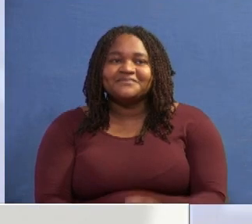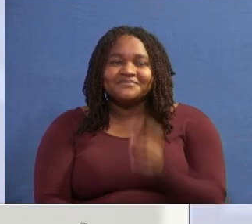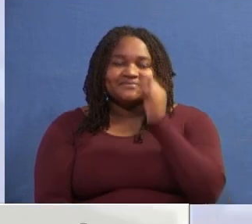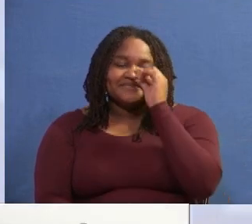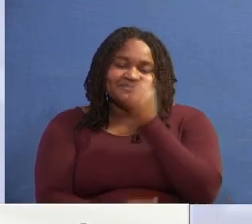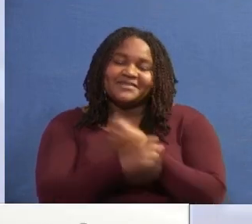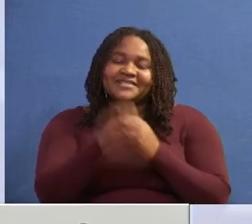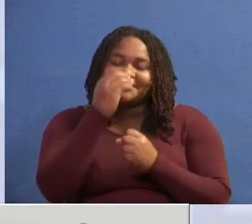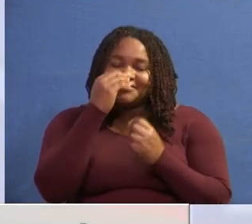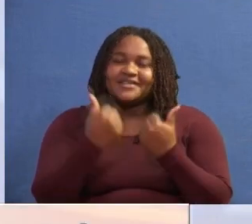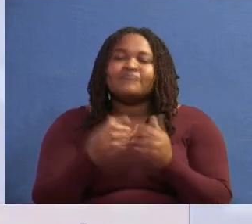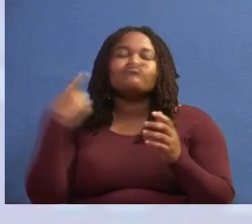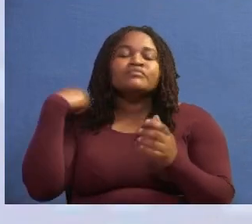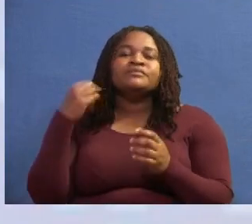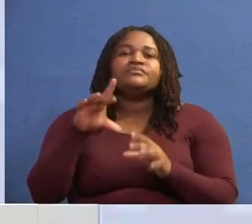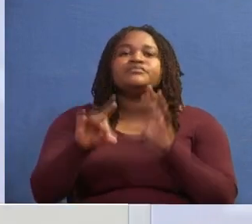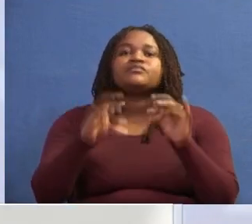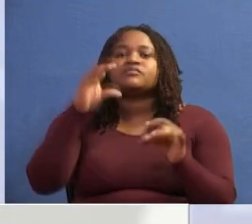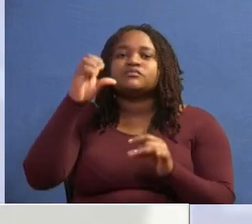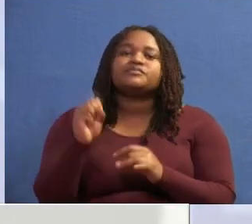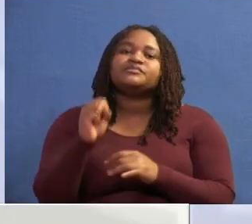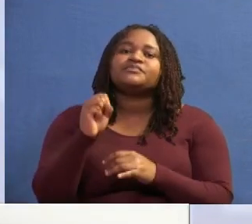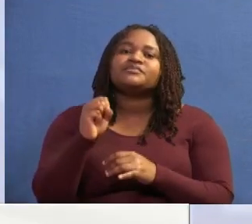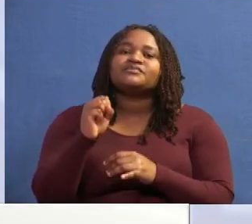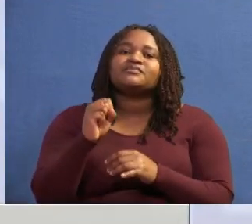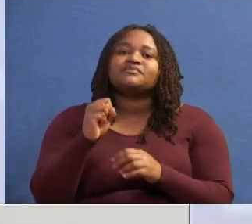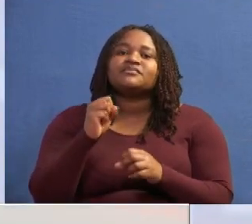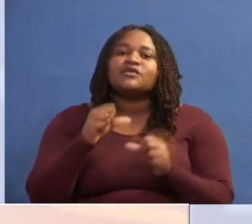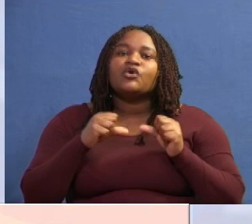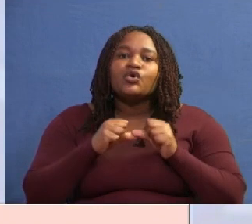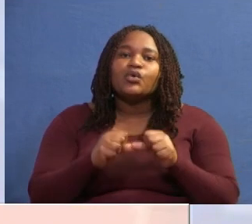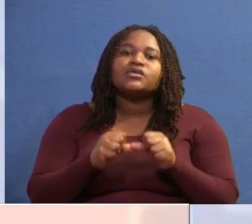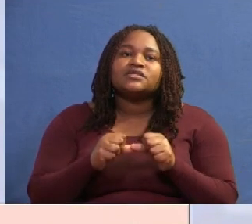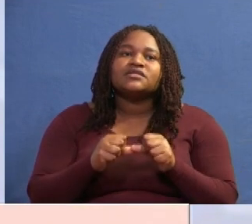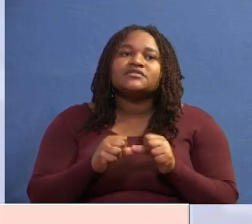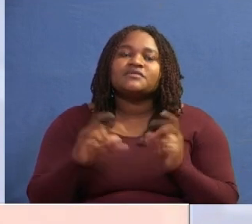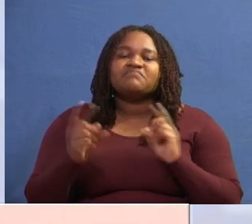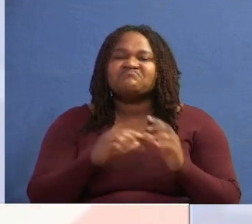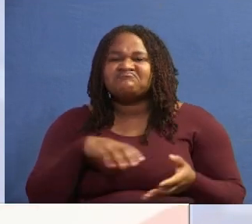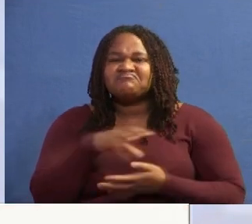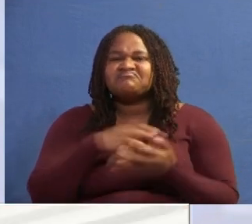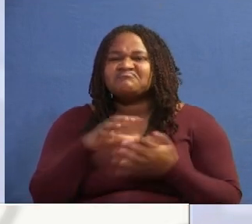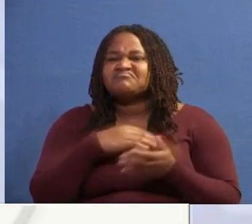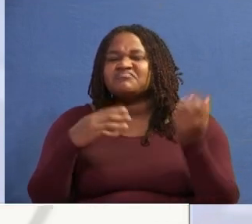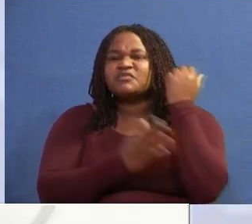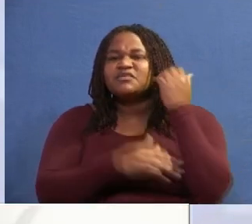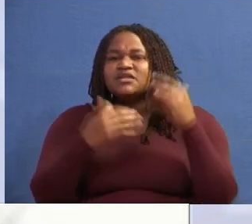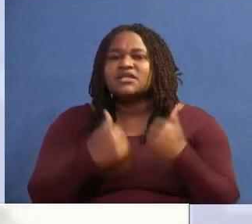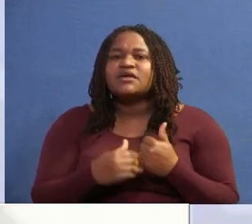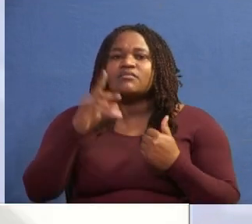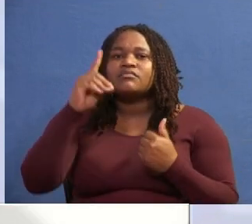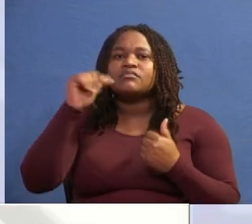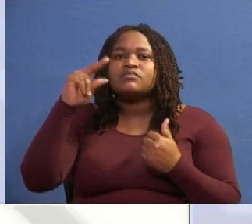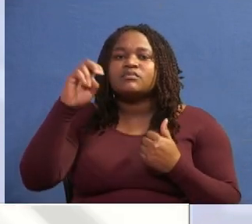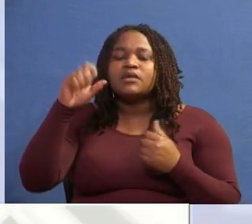President William Ruto's recent nominations of cabinet secretaries continues to elicit mixed reactions, with the latest being Daniel Ongoto,